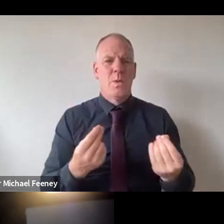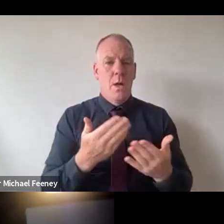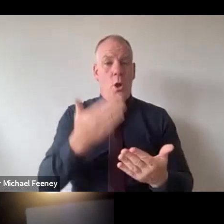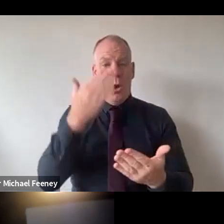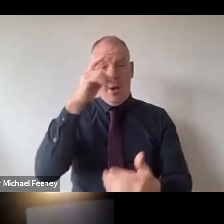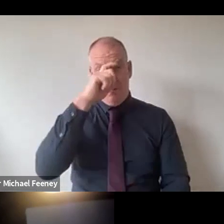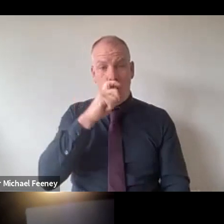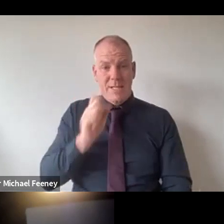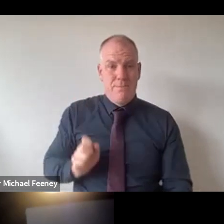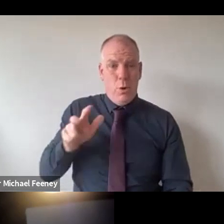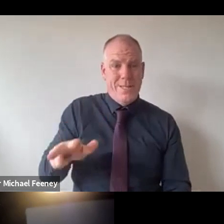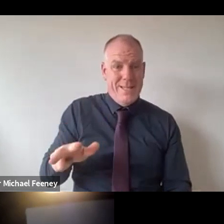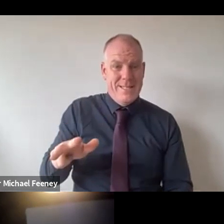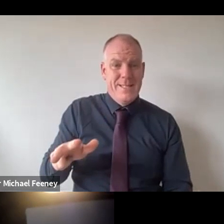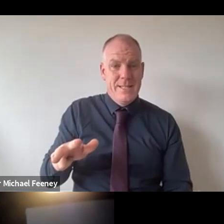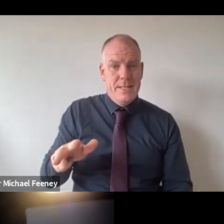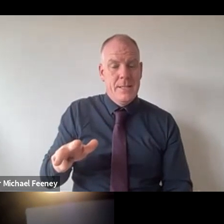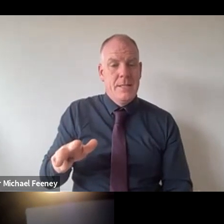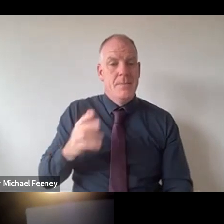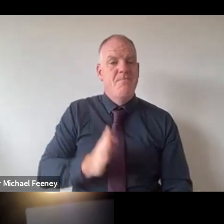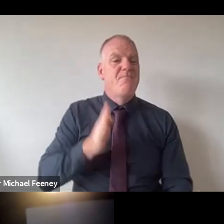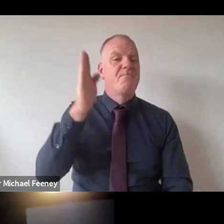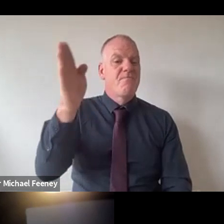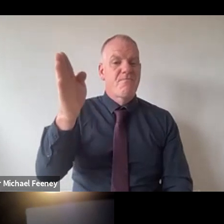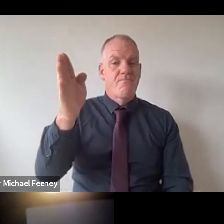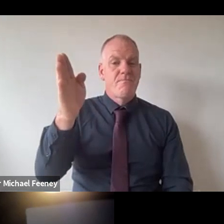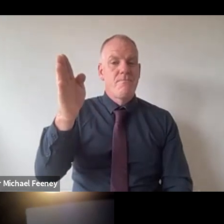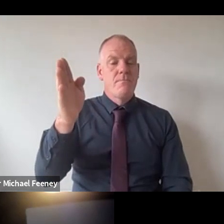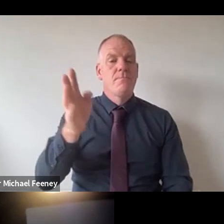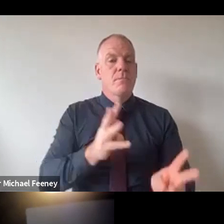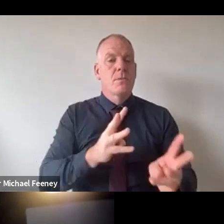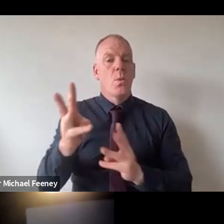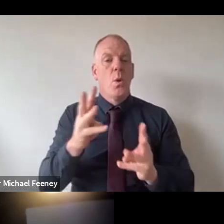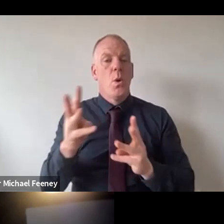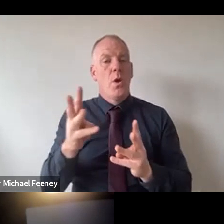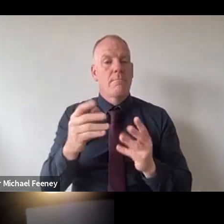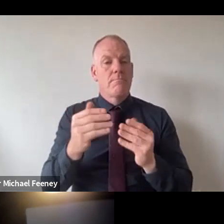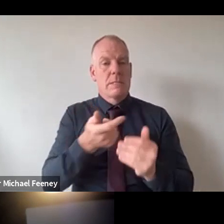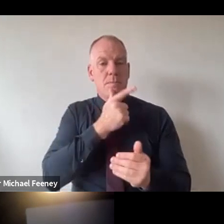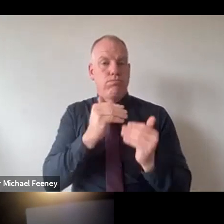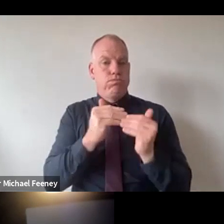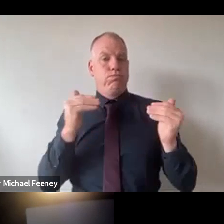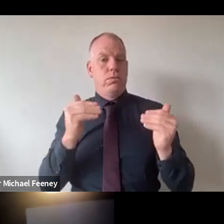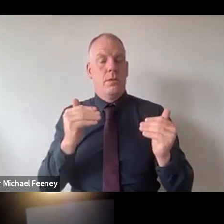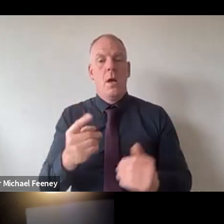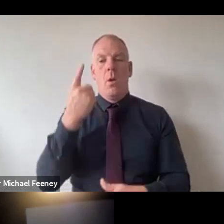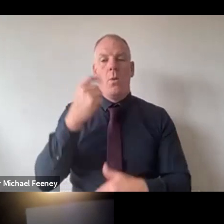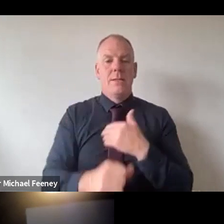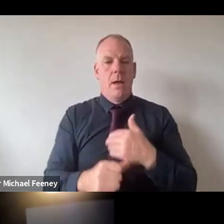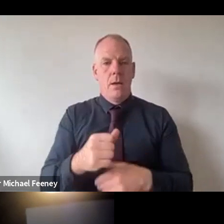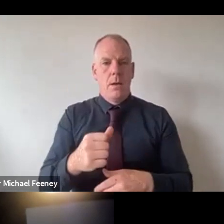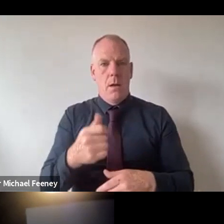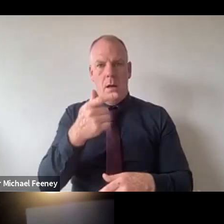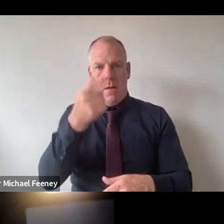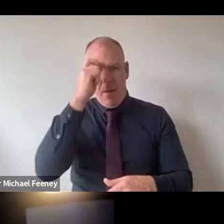speak Portuguese, and I developed up to working proficiency level. And then one day, just I thought my luck was in, then